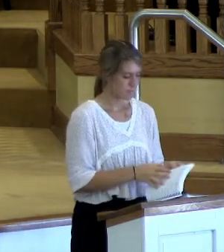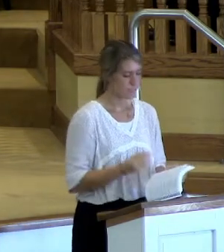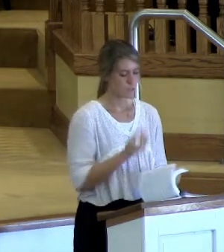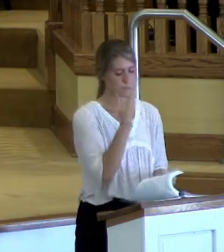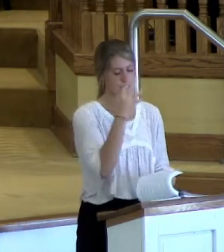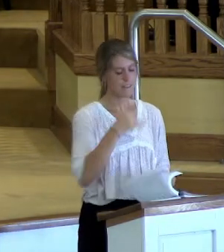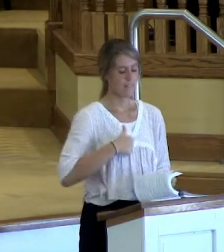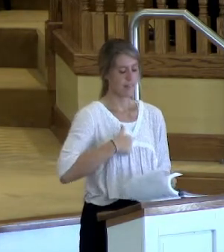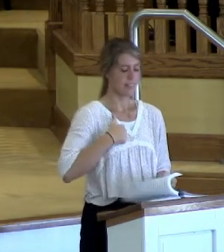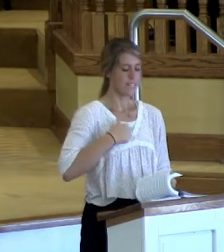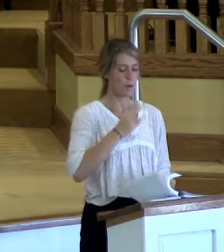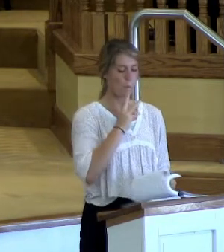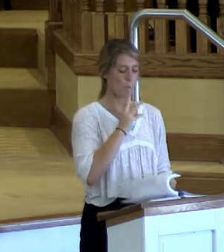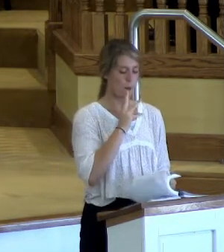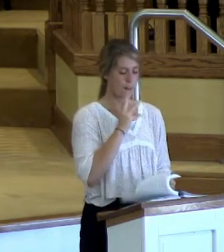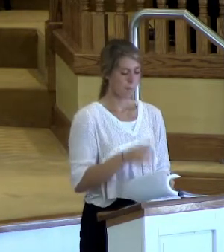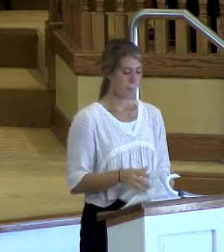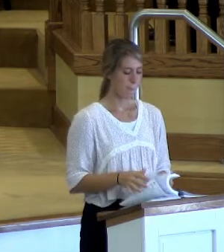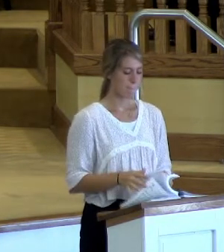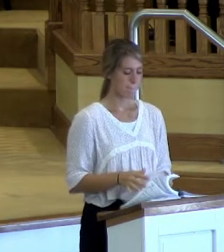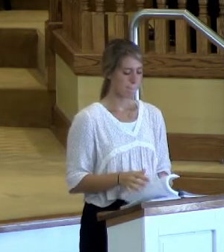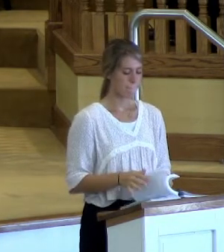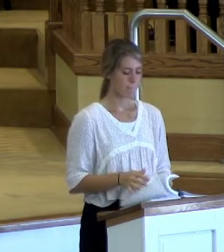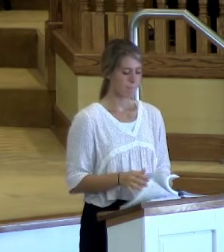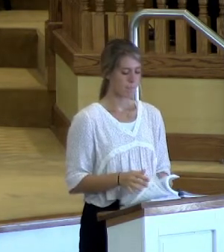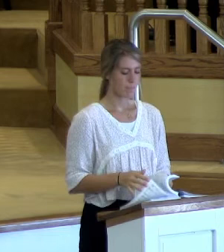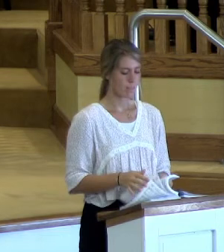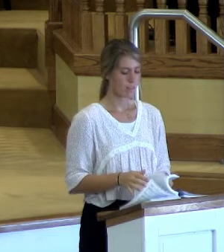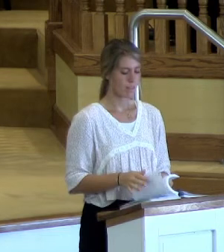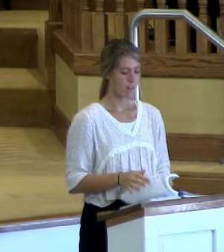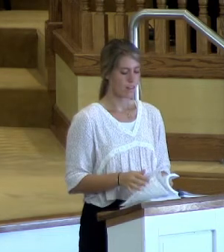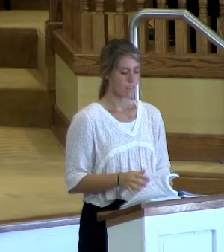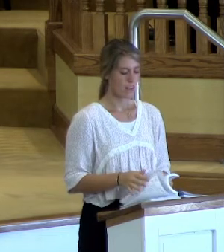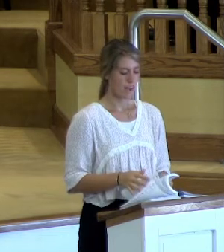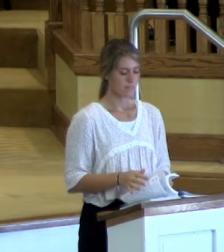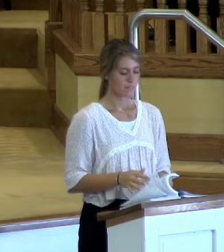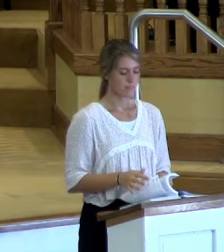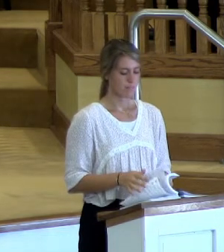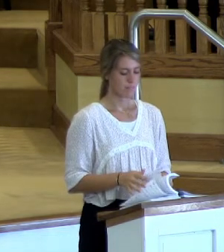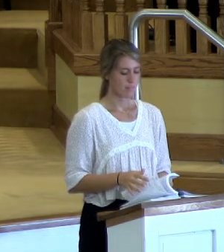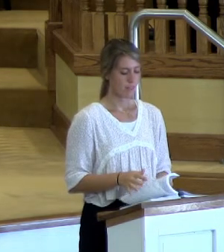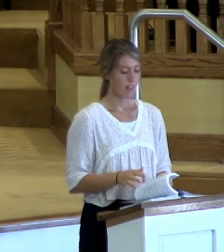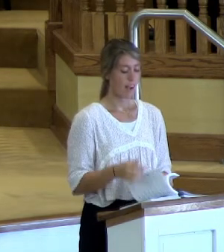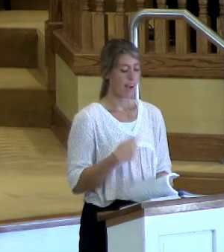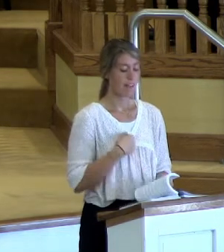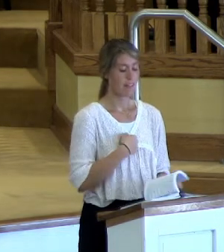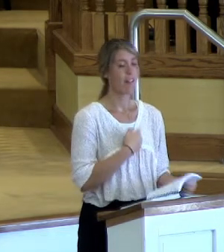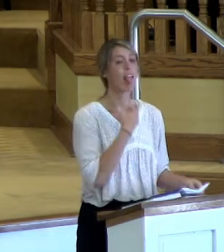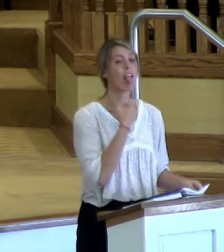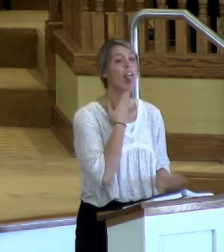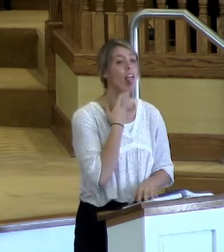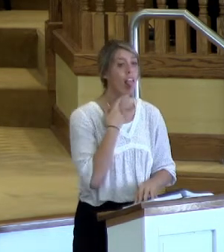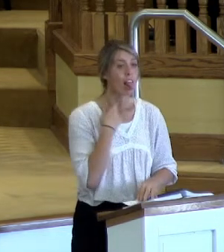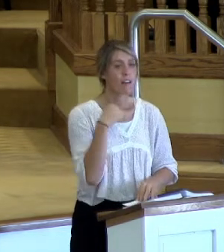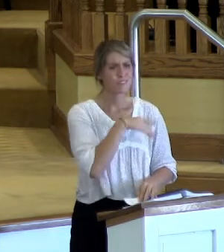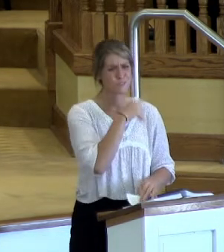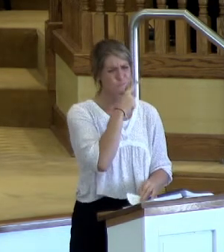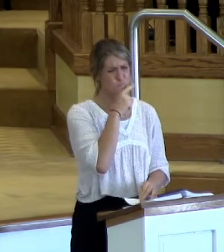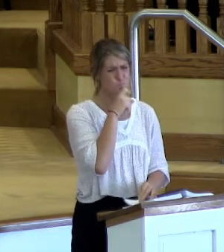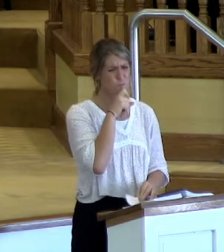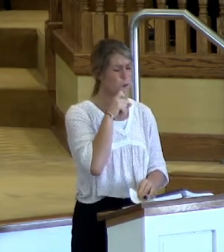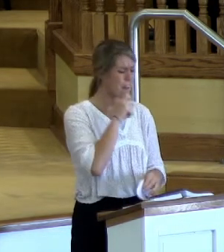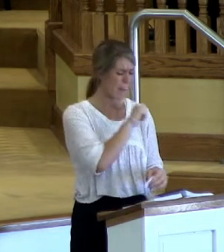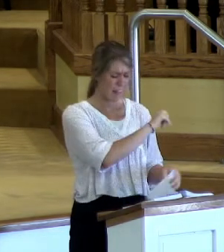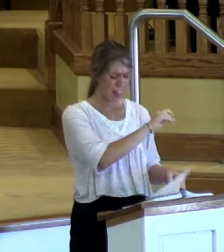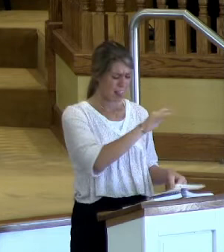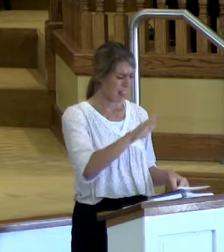Springs of living water. We'll sing it on that first and last verse. I thirsted in the barren land. I thirsted in the barren